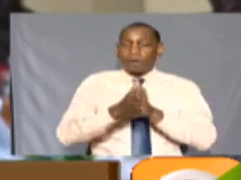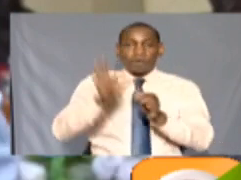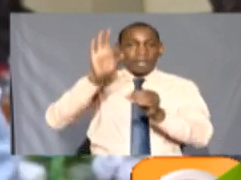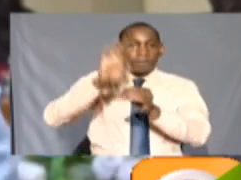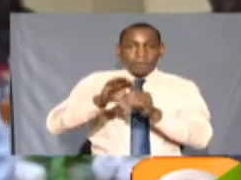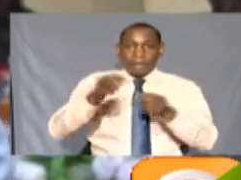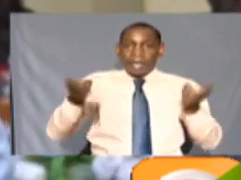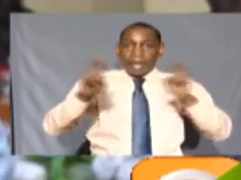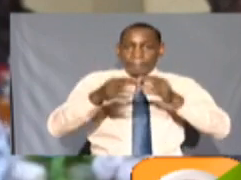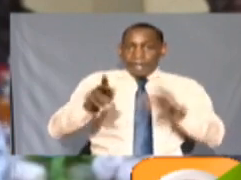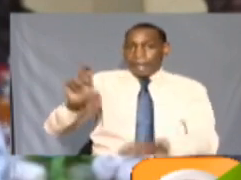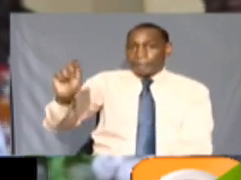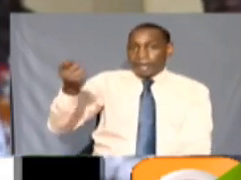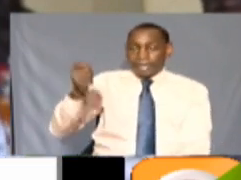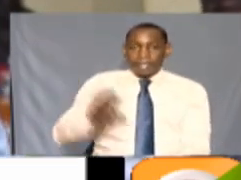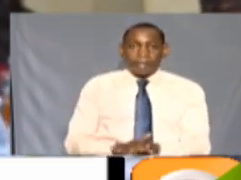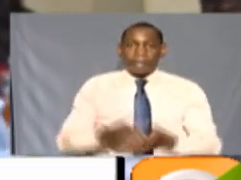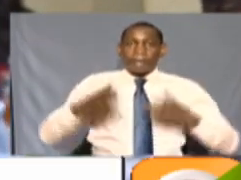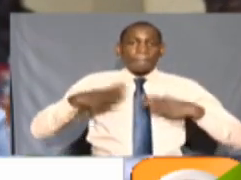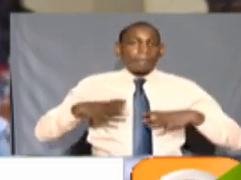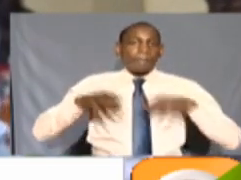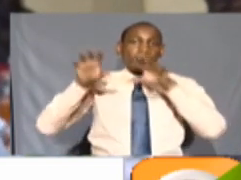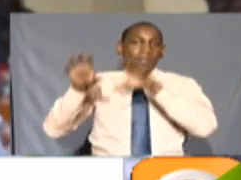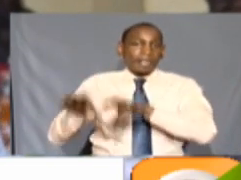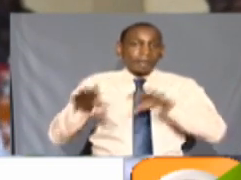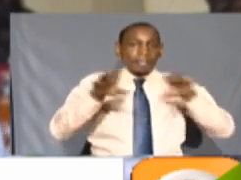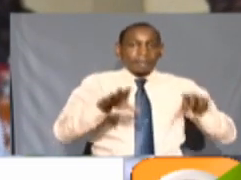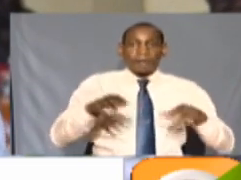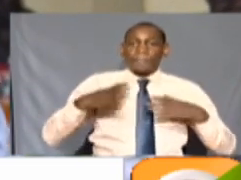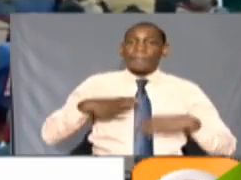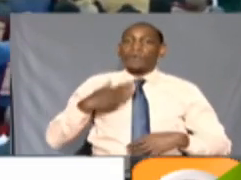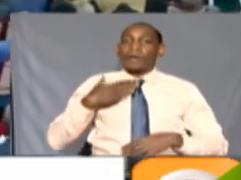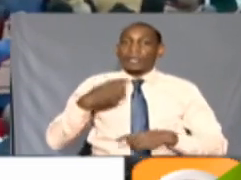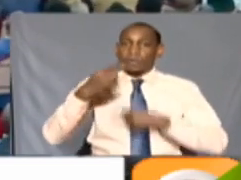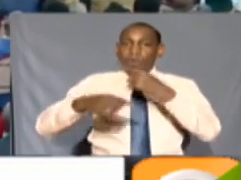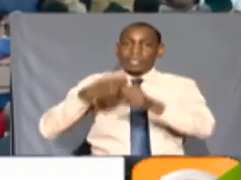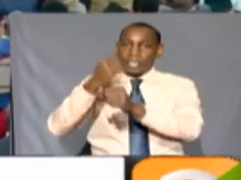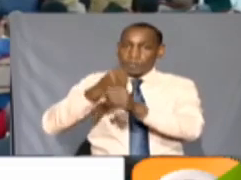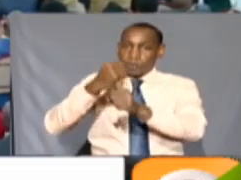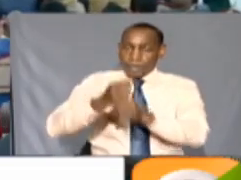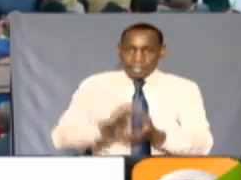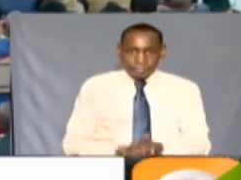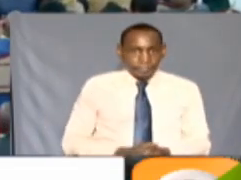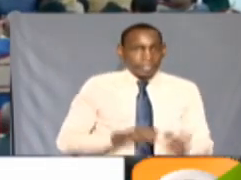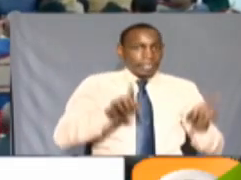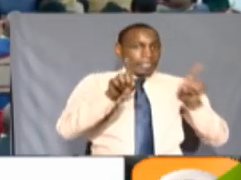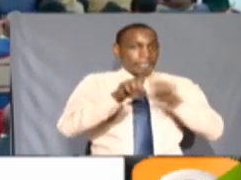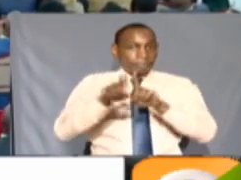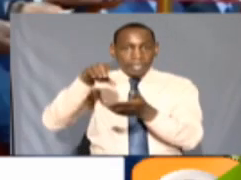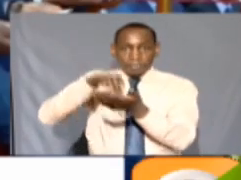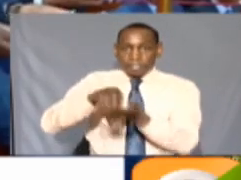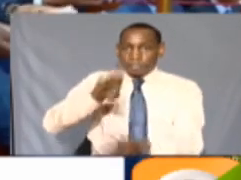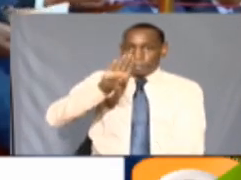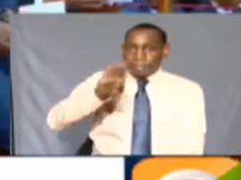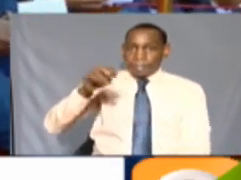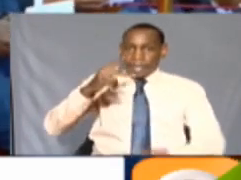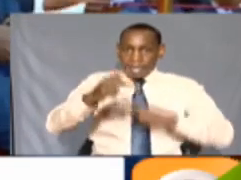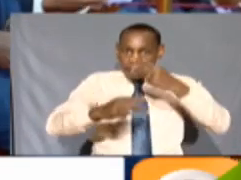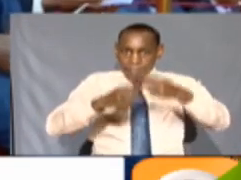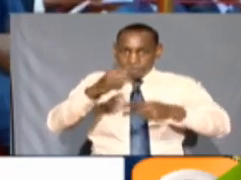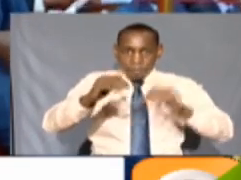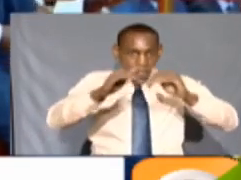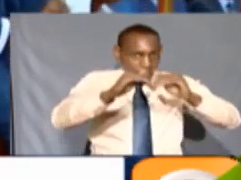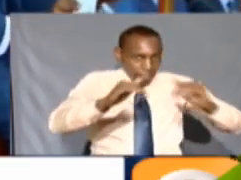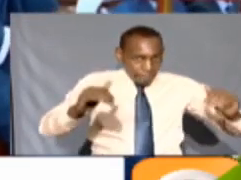hii Kenya. Raia wameumia, wacha raia waende wafanye kazi. But as has been the case with the BBI process, deep